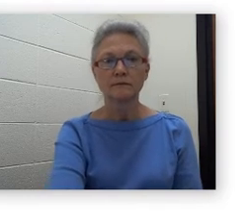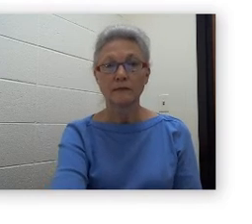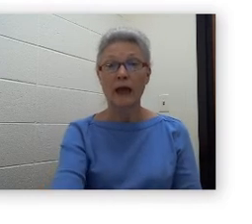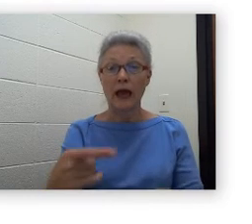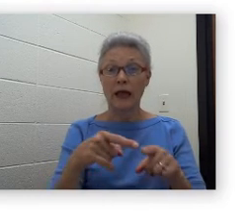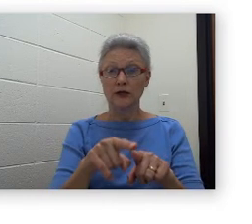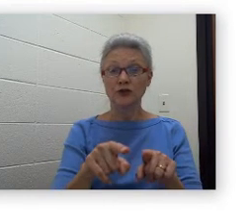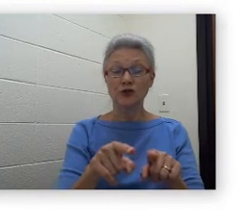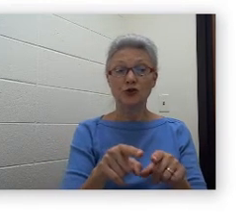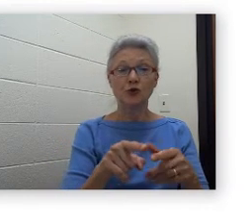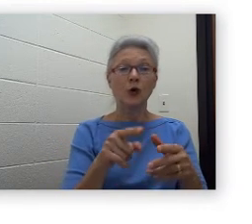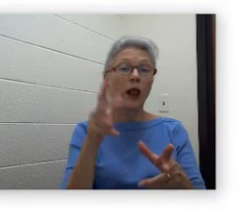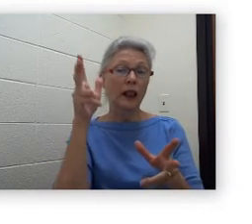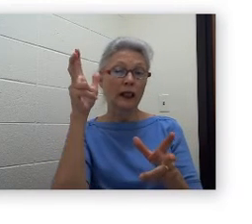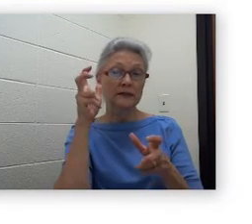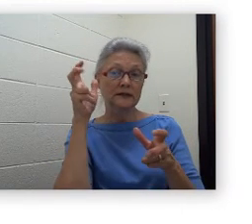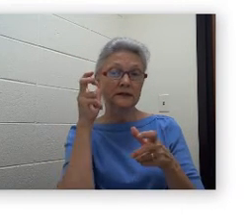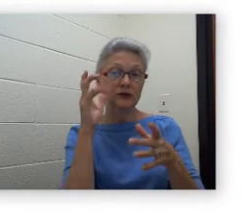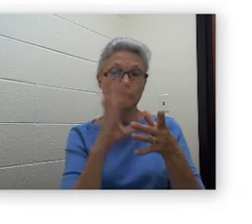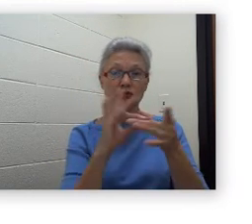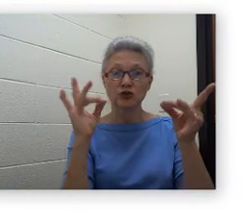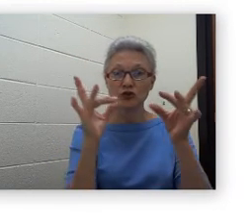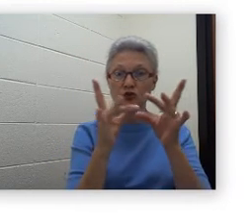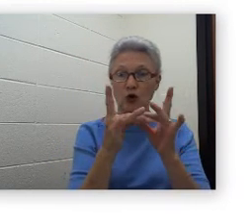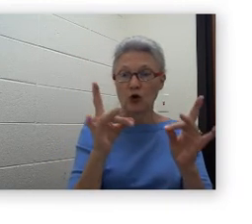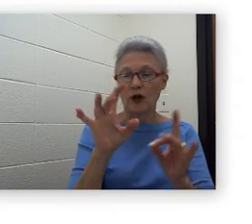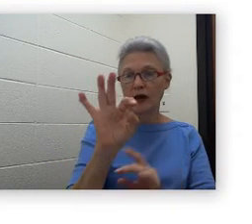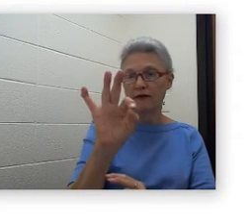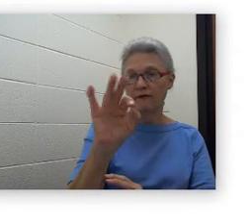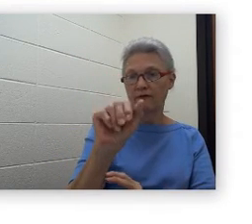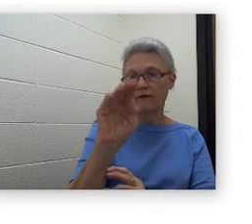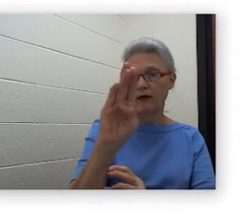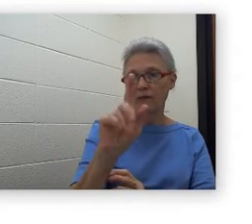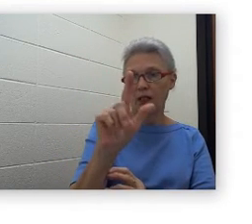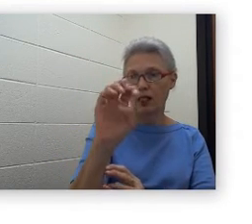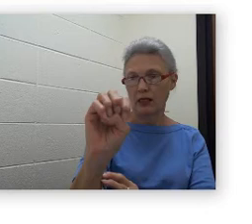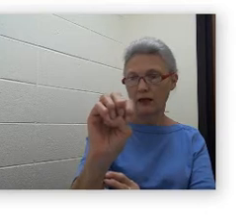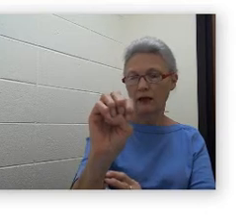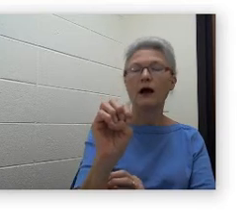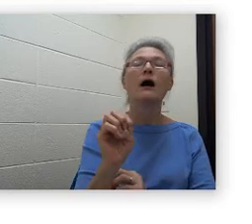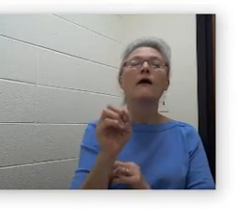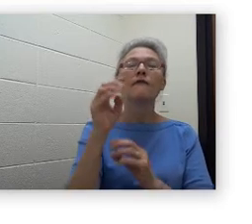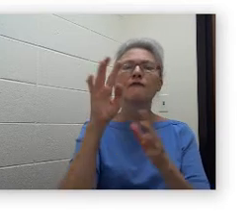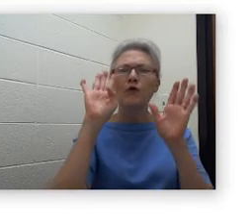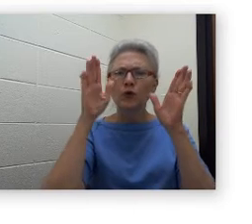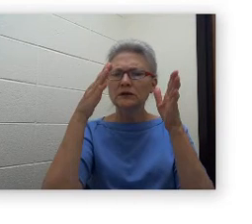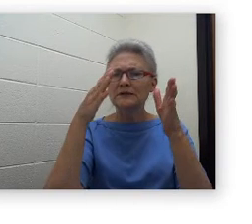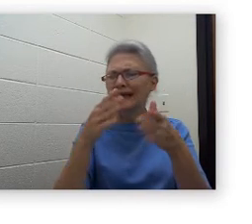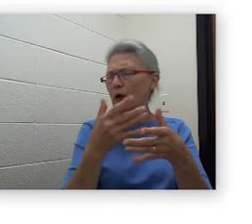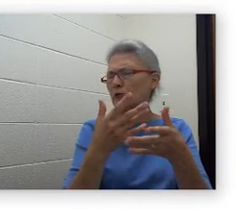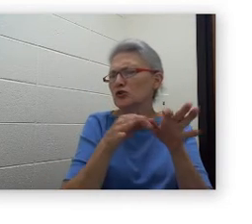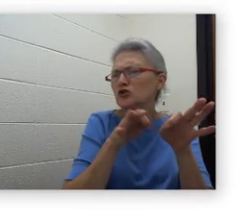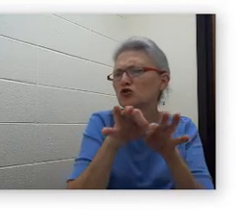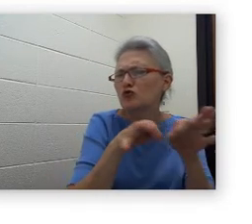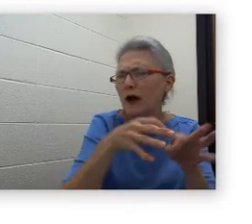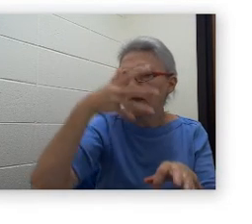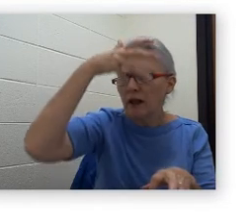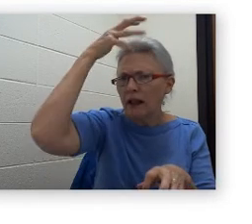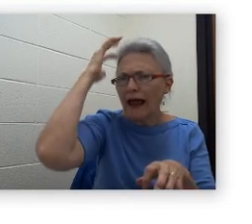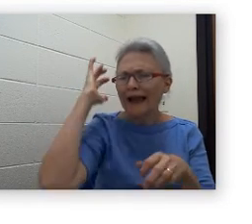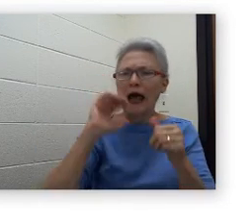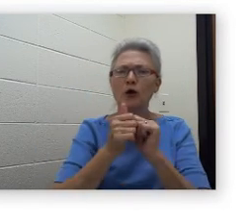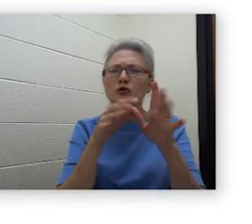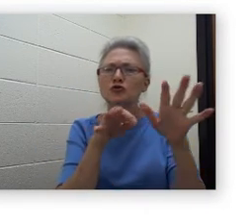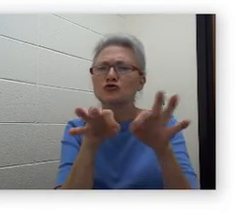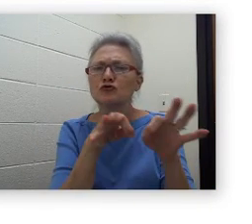As you re-listen to this fable, I really want you to focus on how you would describe the lion and how you would describe